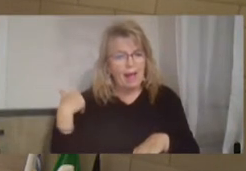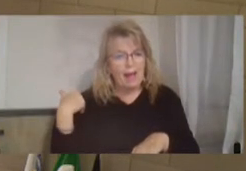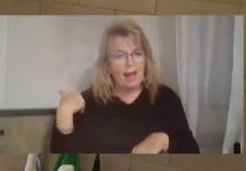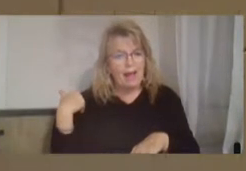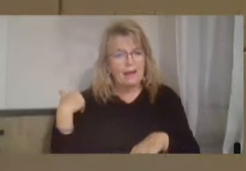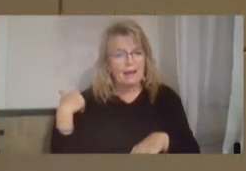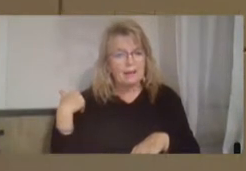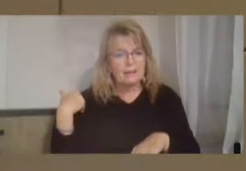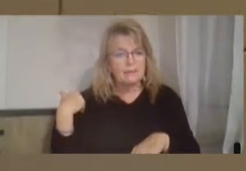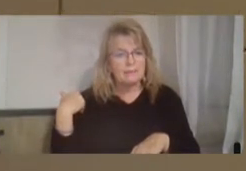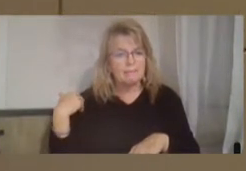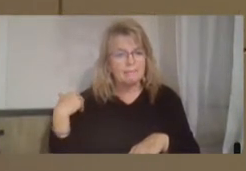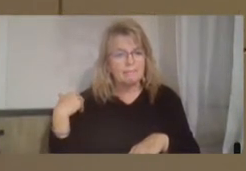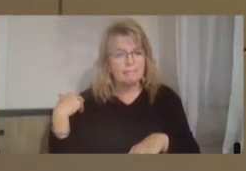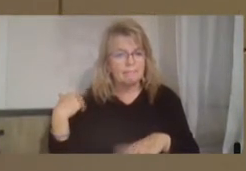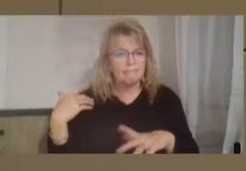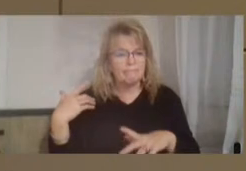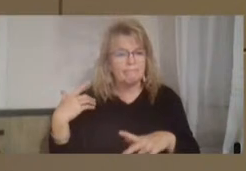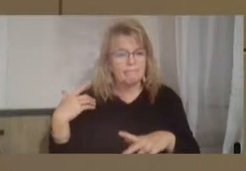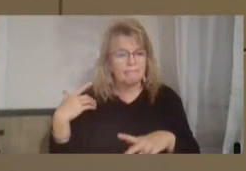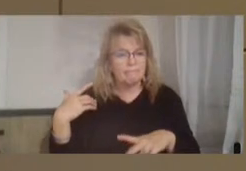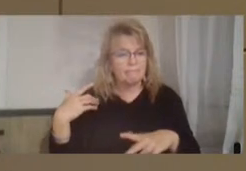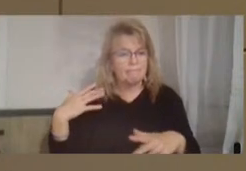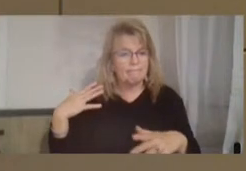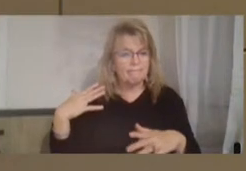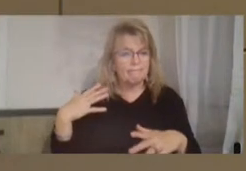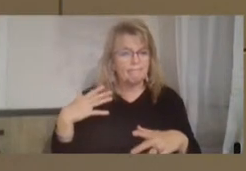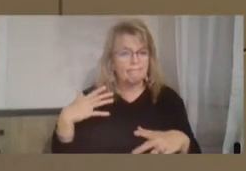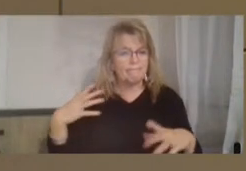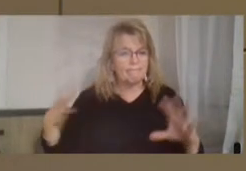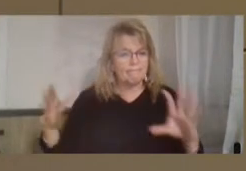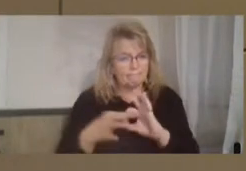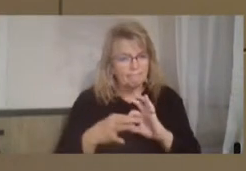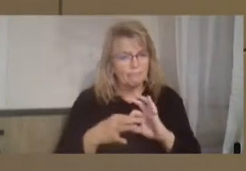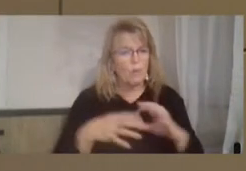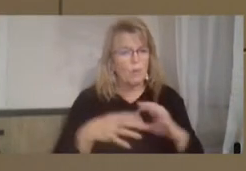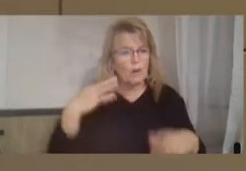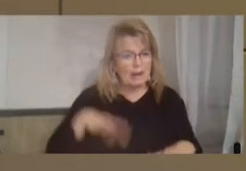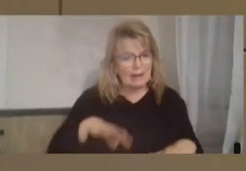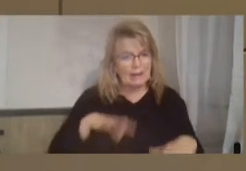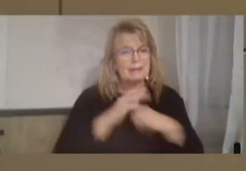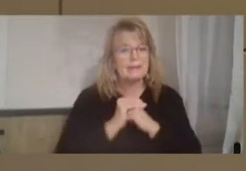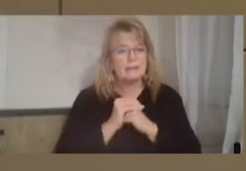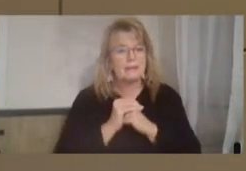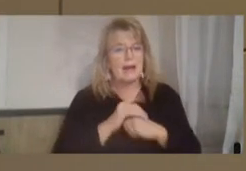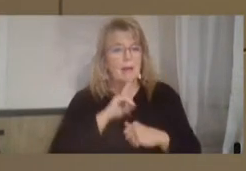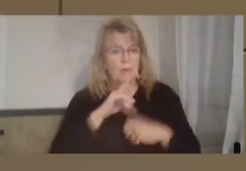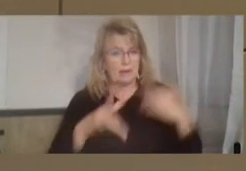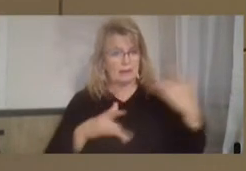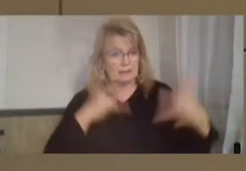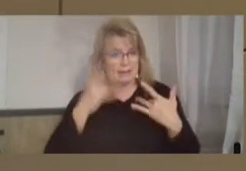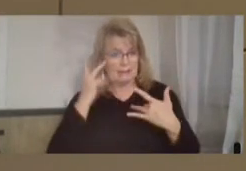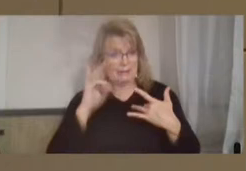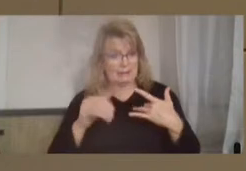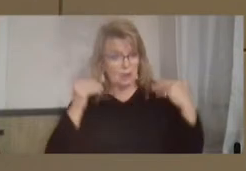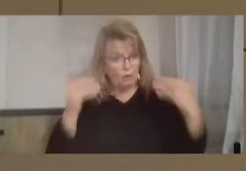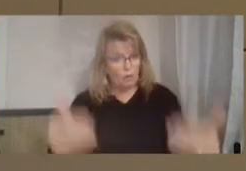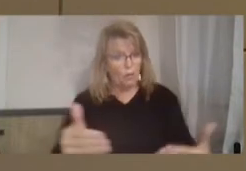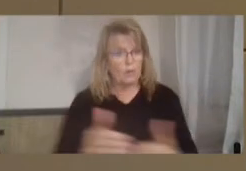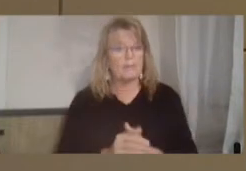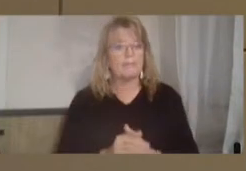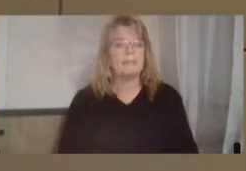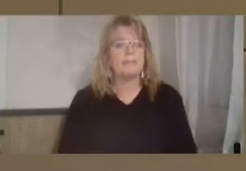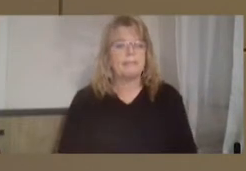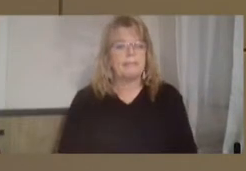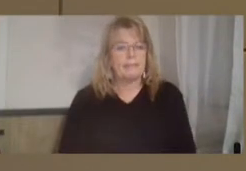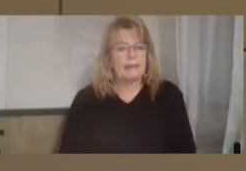gaining as far as fiduciary responsibility is concerned. So I'm really excited to see this go forward. Staff, I thank you